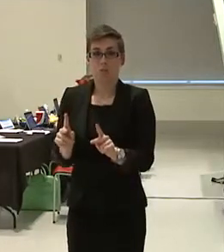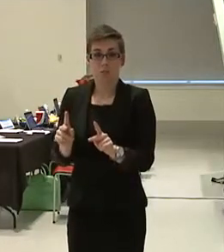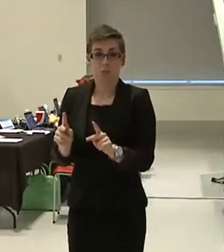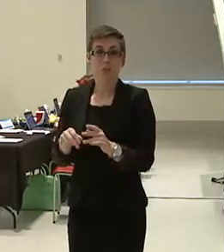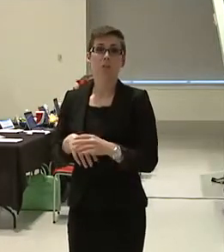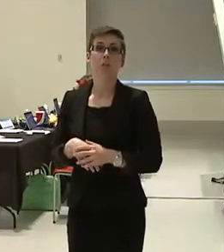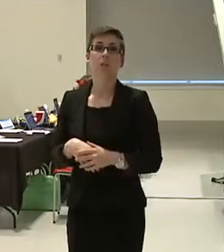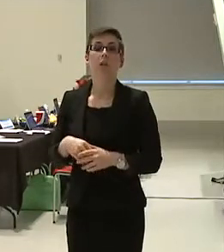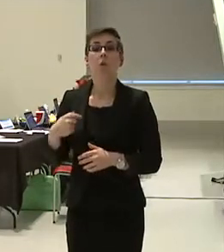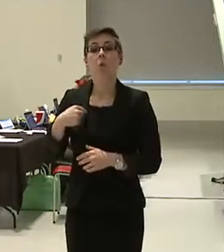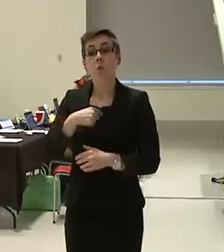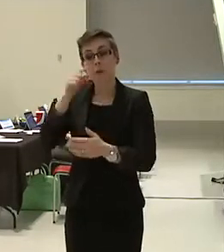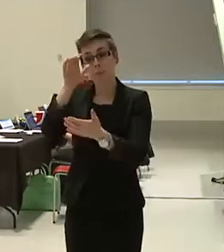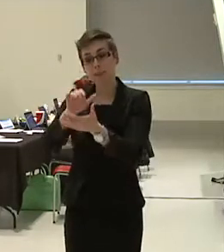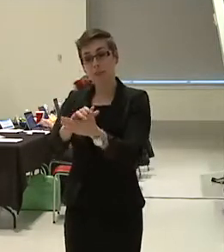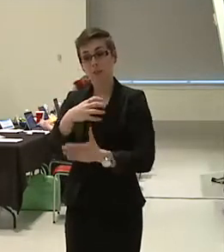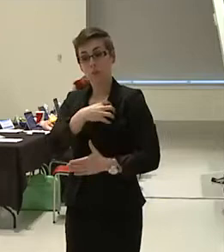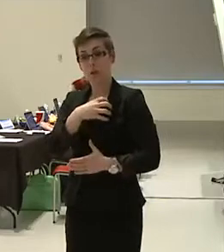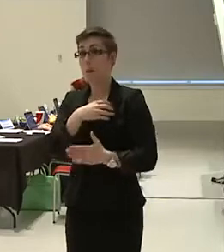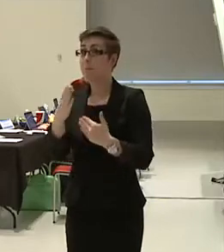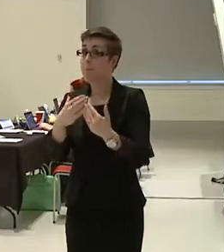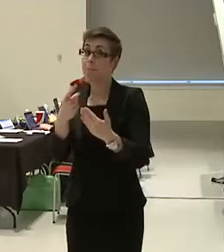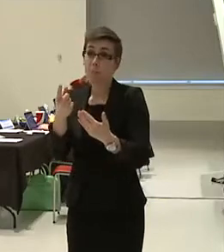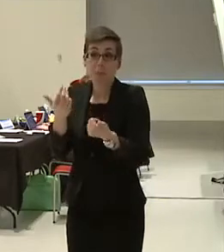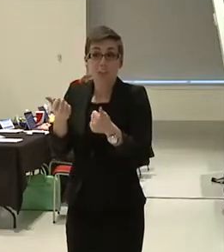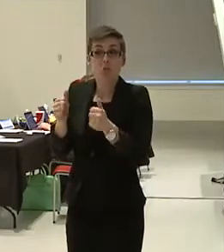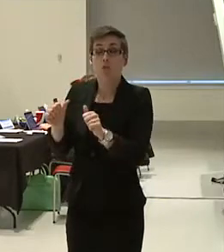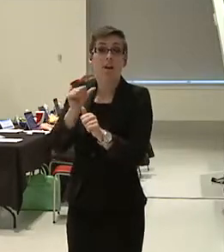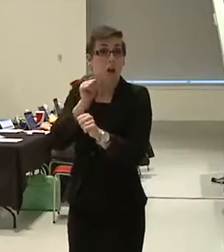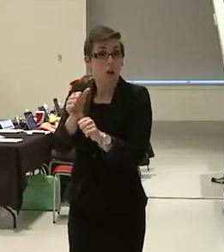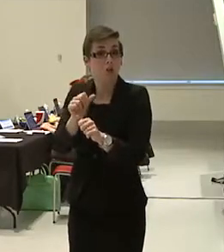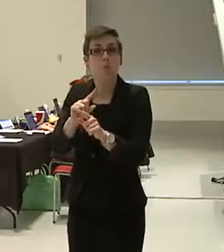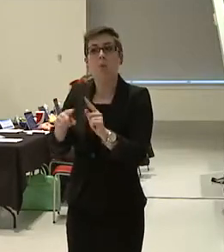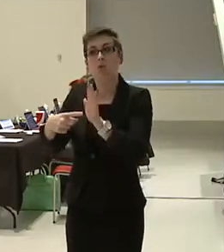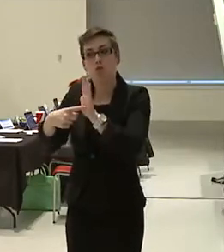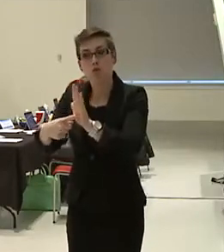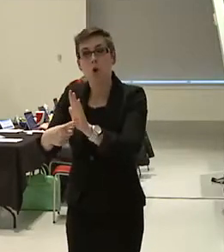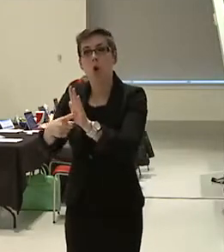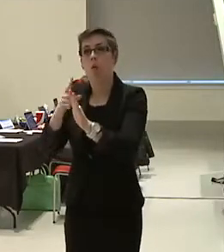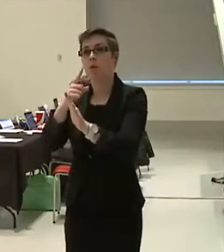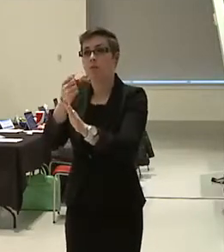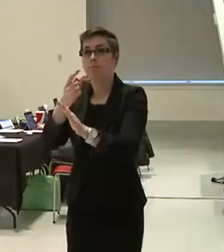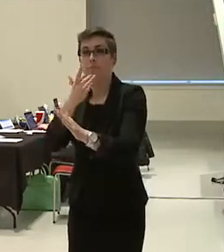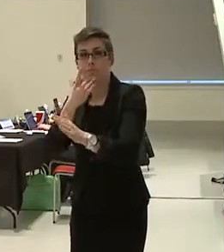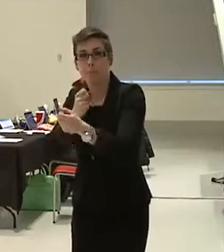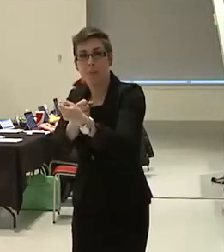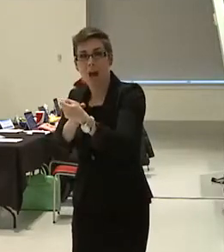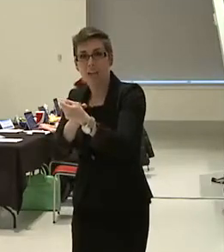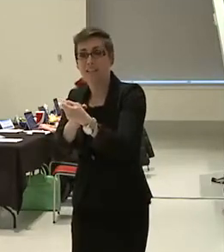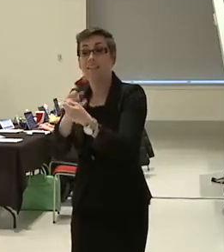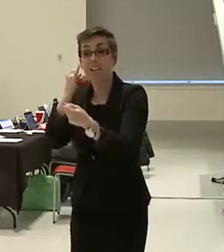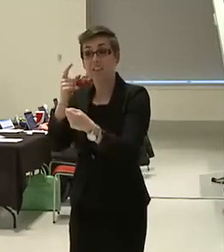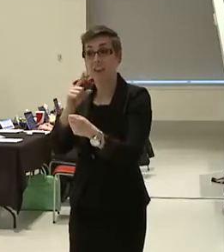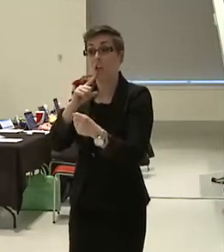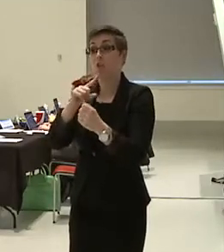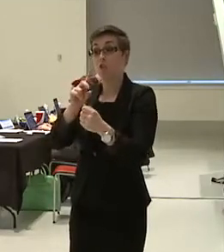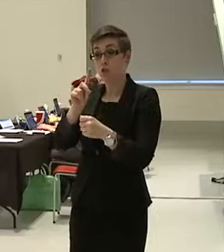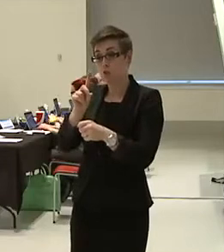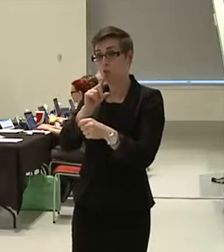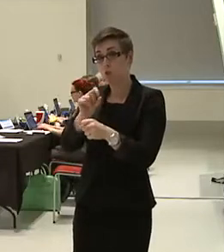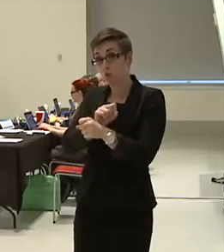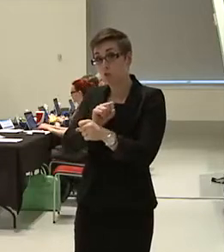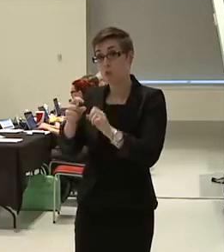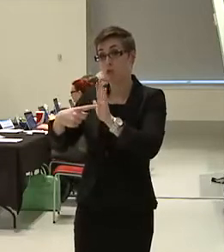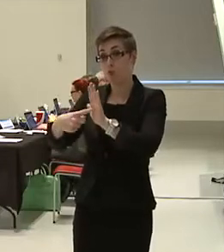that police officers who, despite their best efforts, show significant shooter bias in these trainings should not be deployed to Black and brown communities.